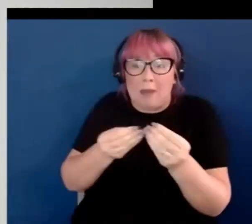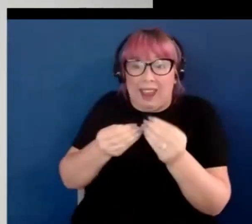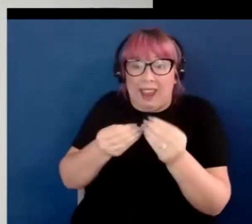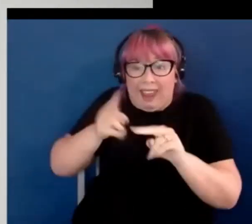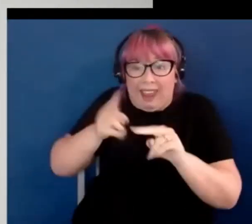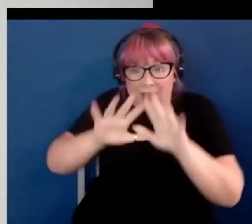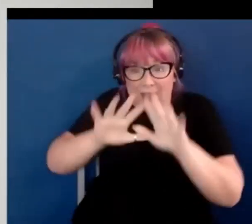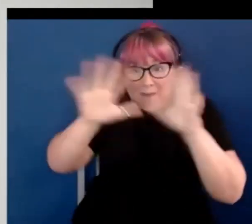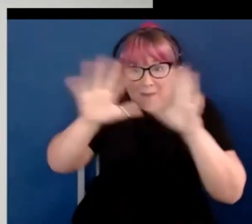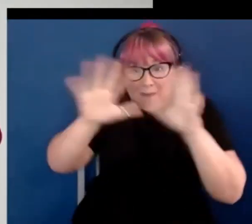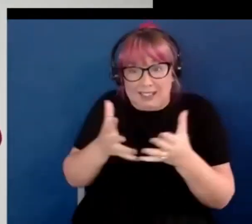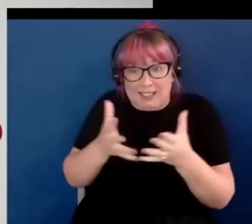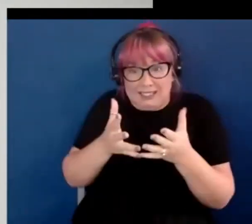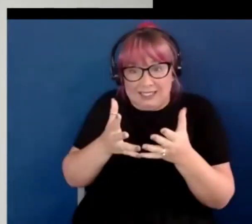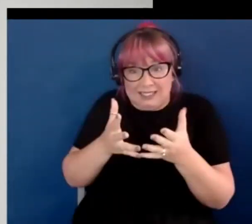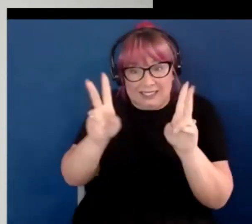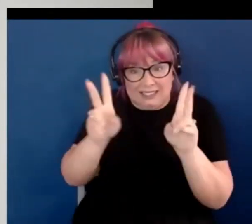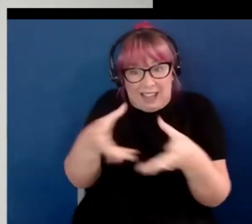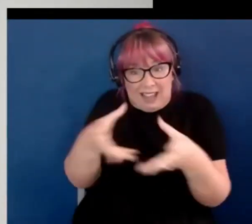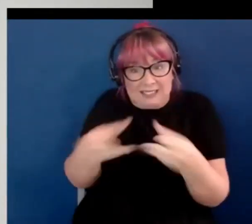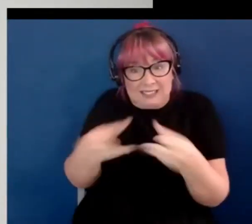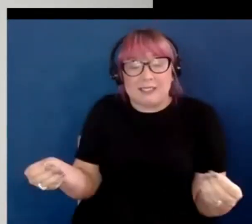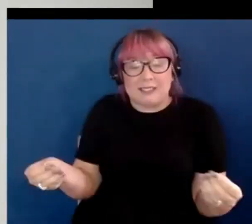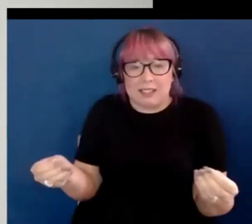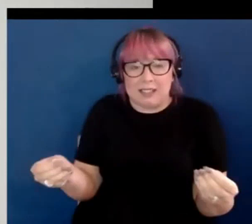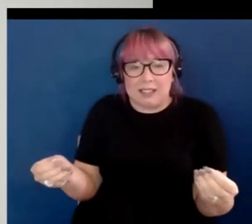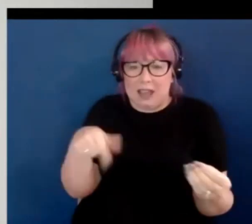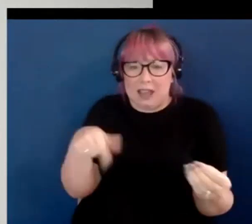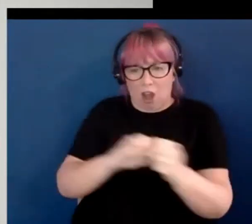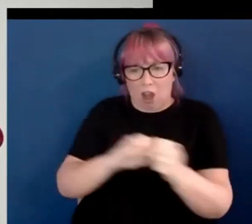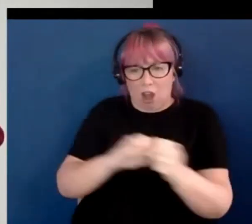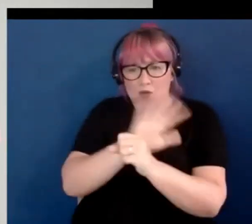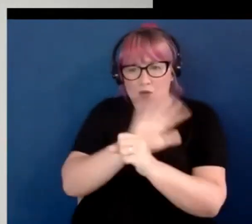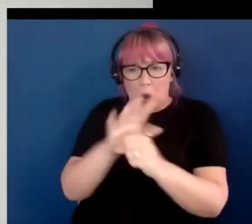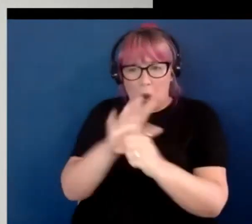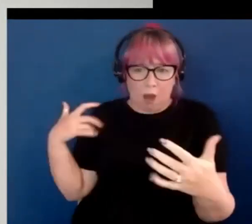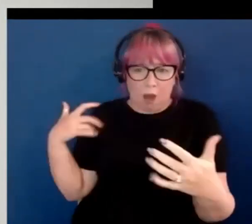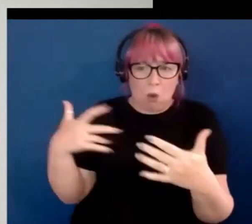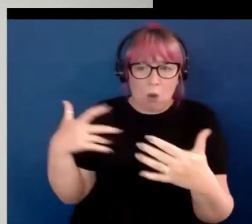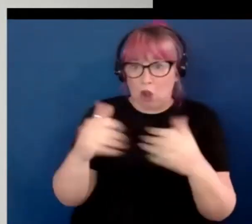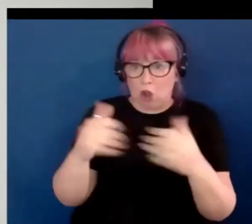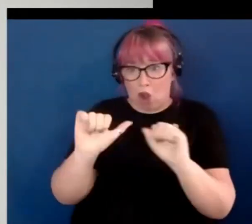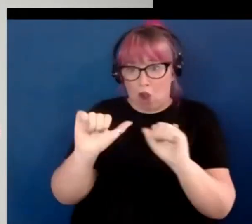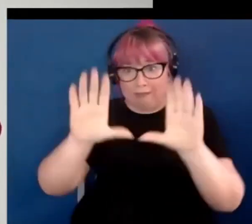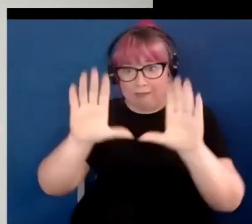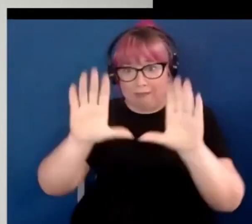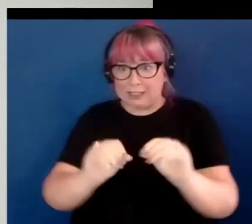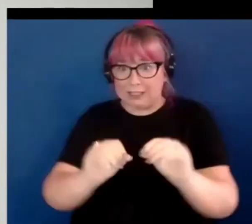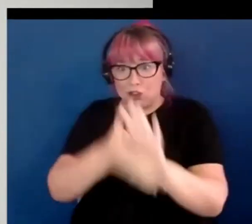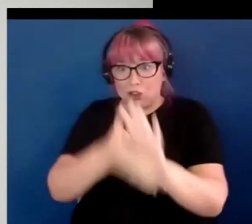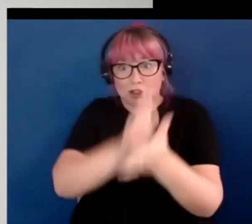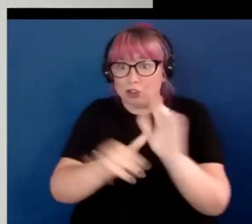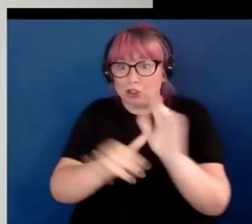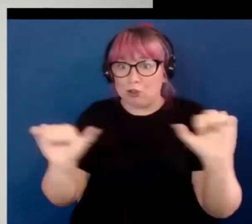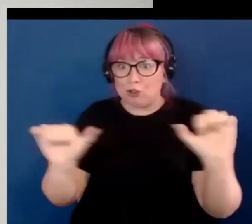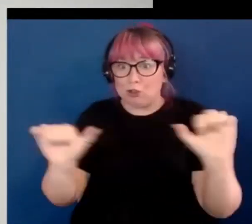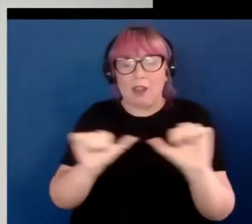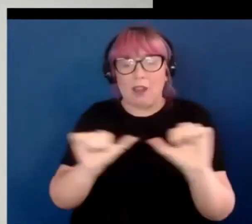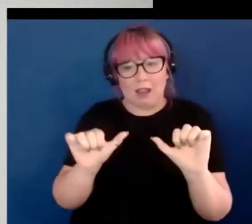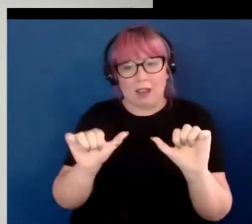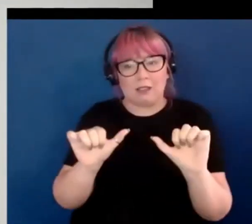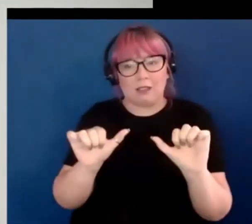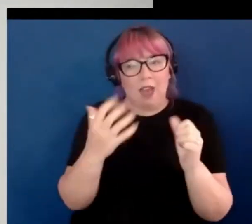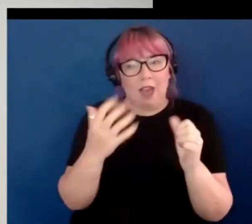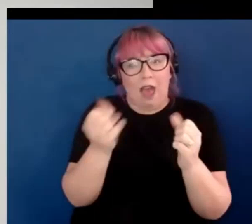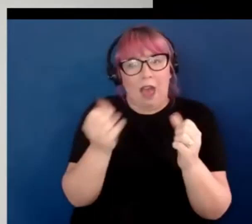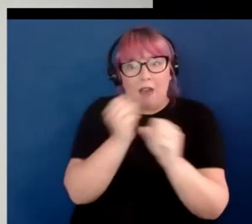just partway through has already made us recognise, like never before, the truly deep connections between our people, society